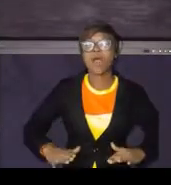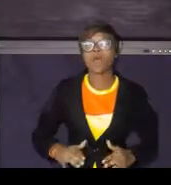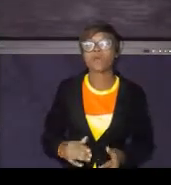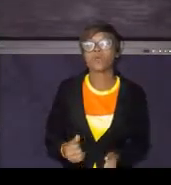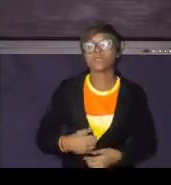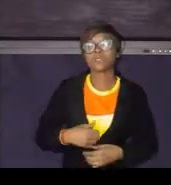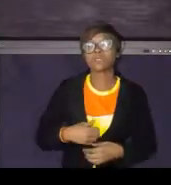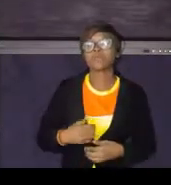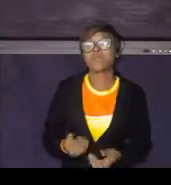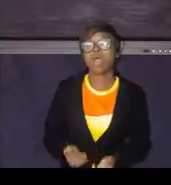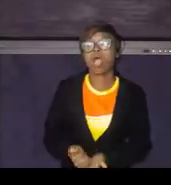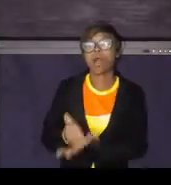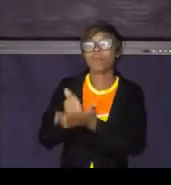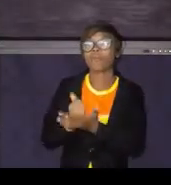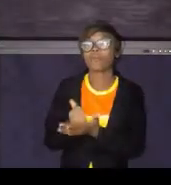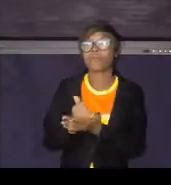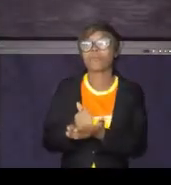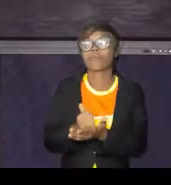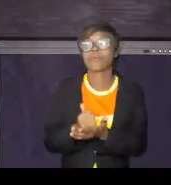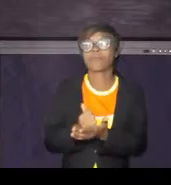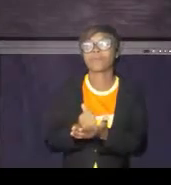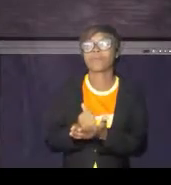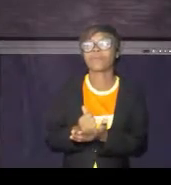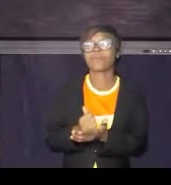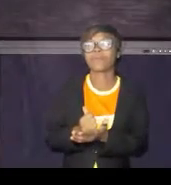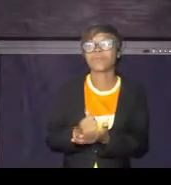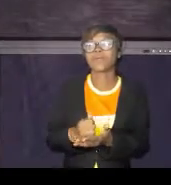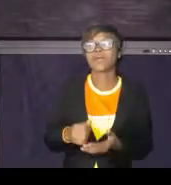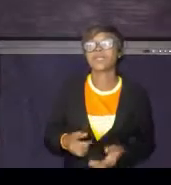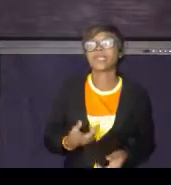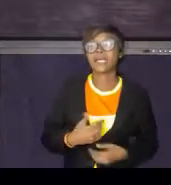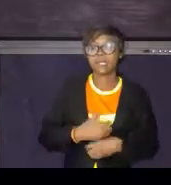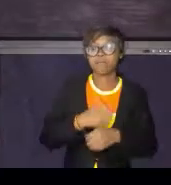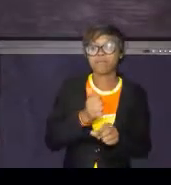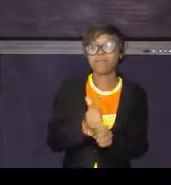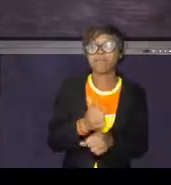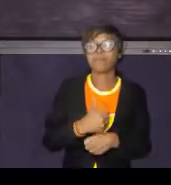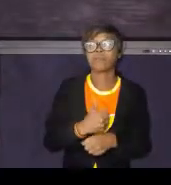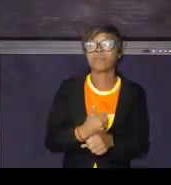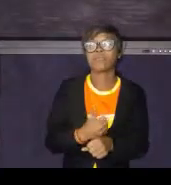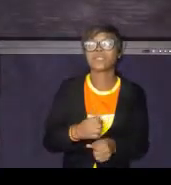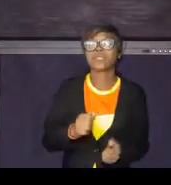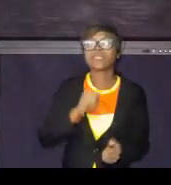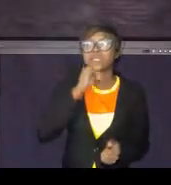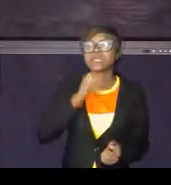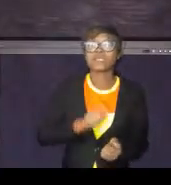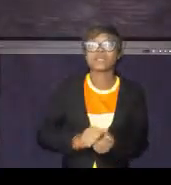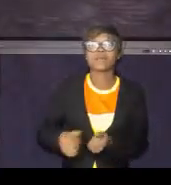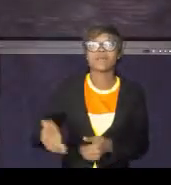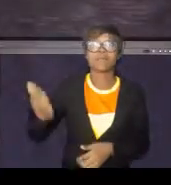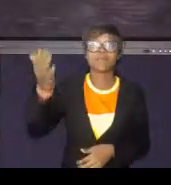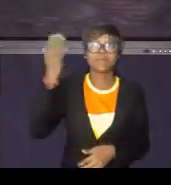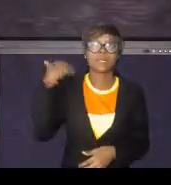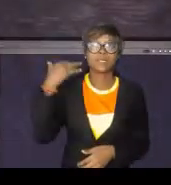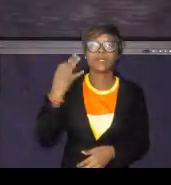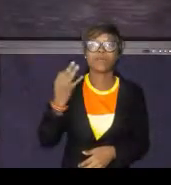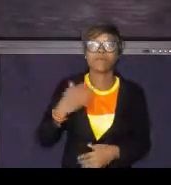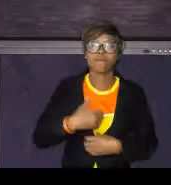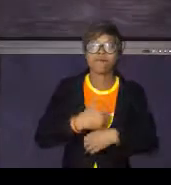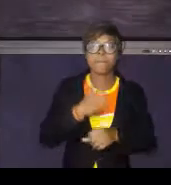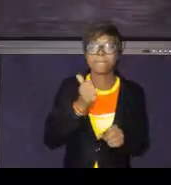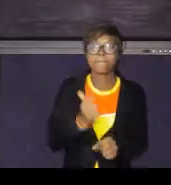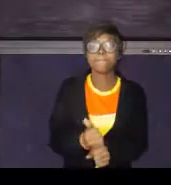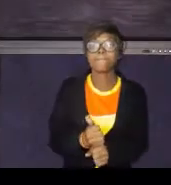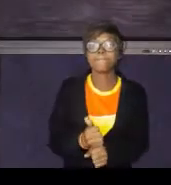girl. Maid, a female servant. Maid, M-A-D-E, is the past tense of